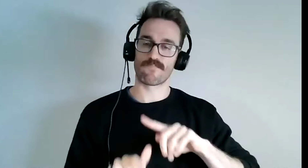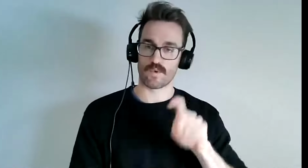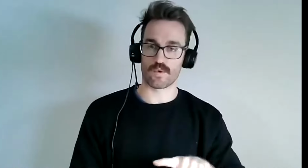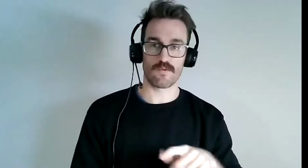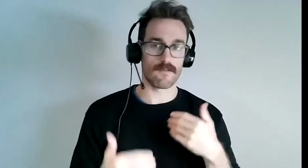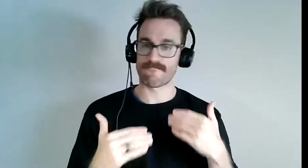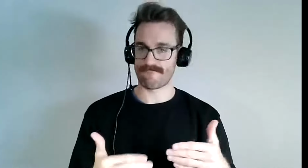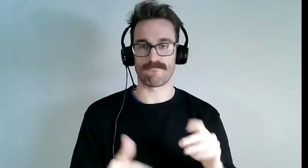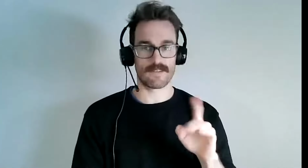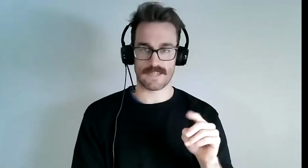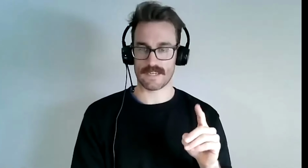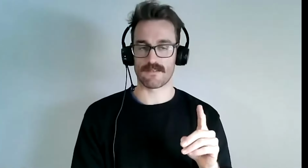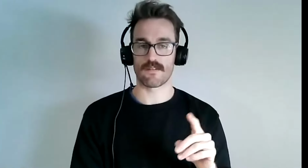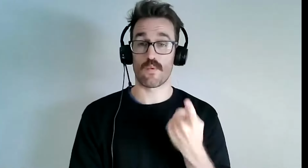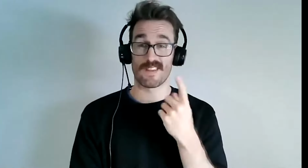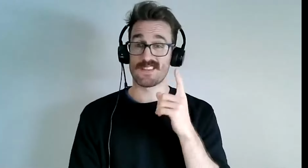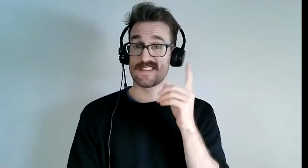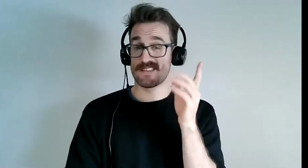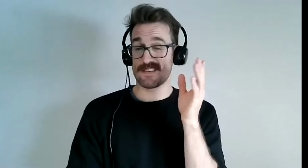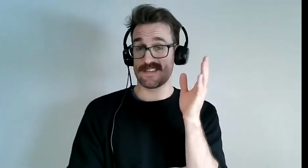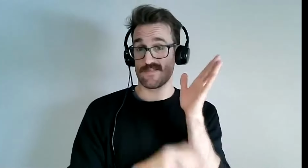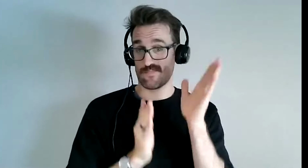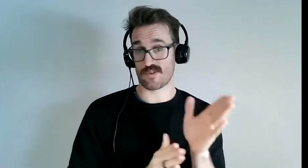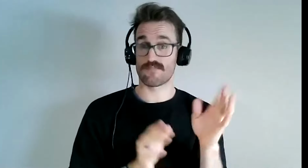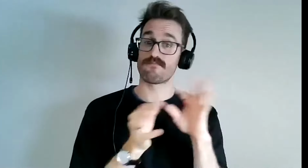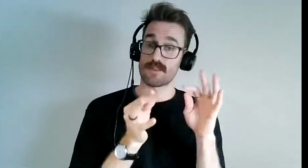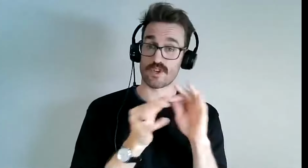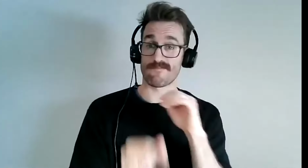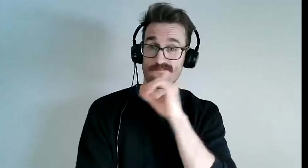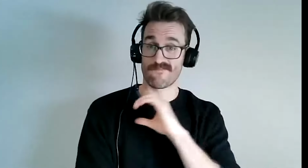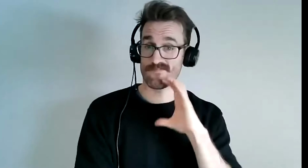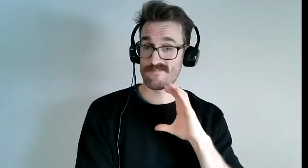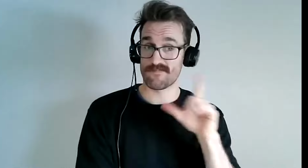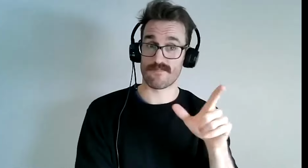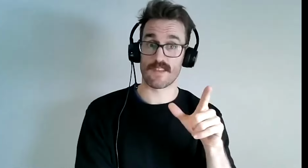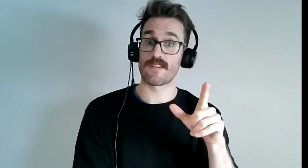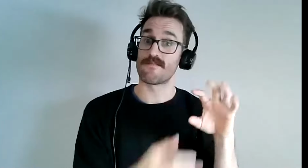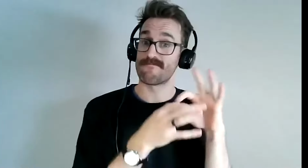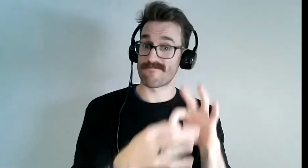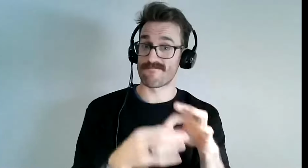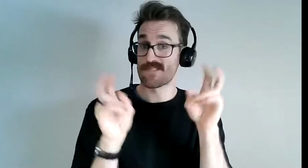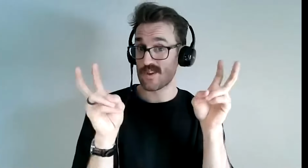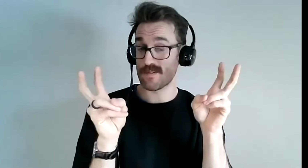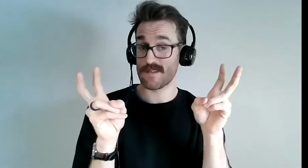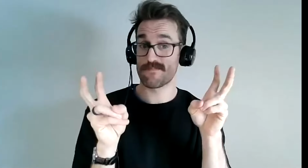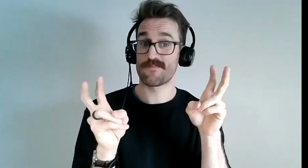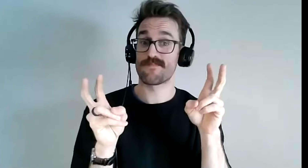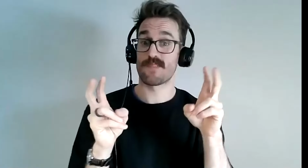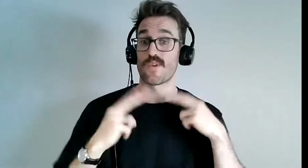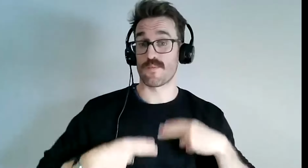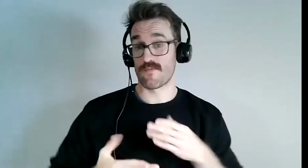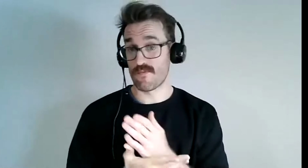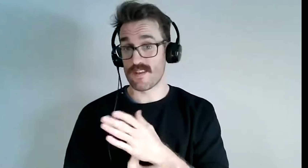on human rights, one person mentioned the elderly. And the topic was COVID-19 and human rights. And no one mentioned the death rate of older